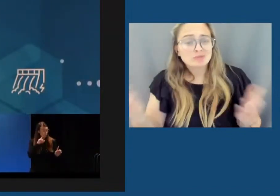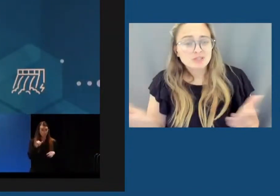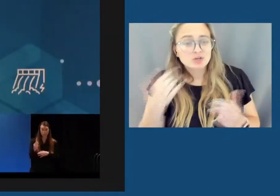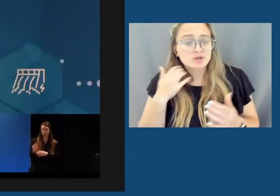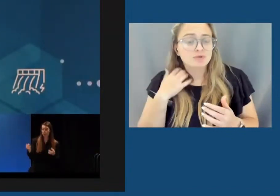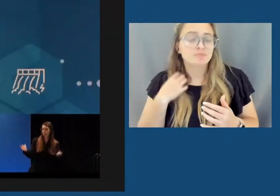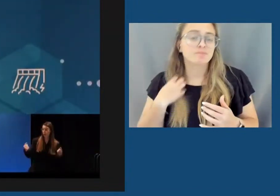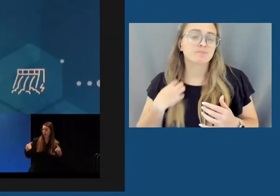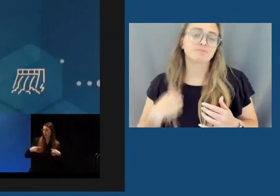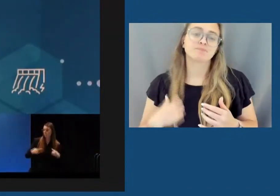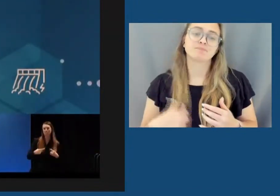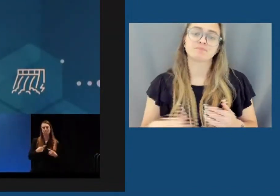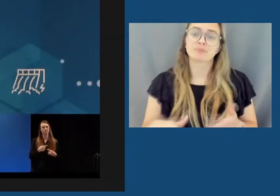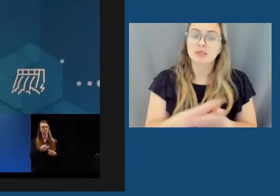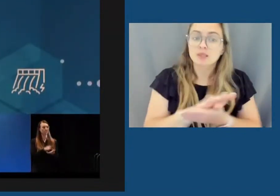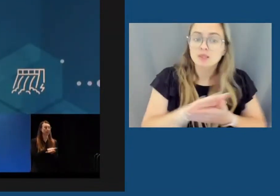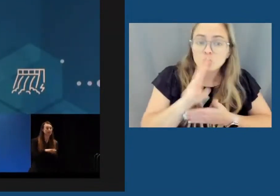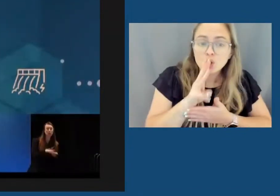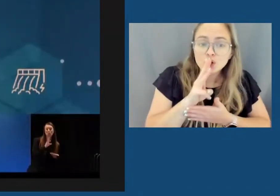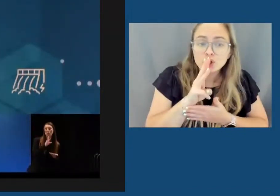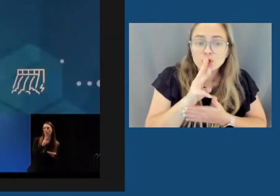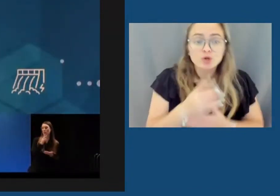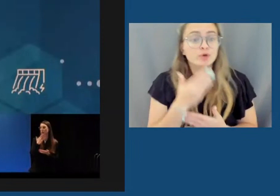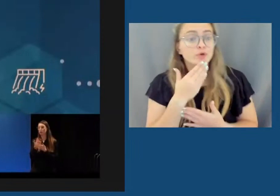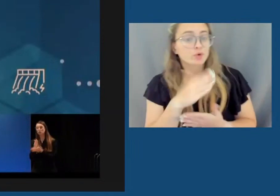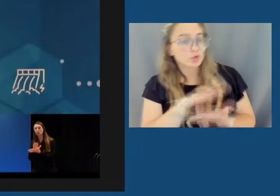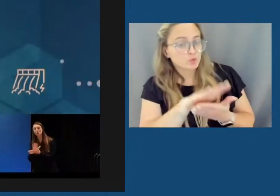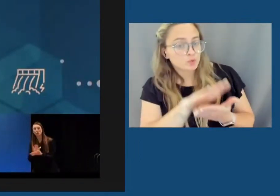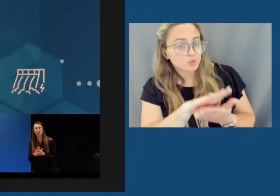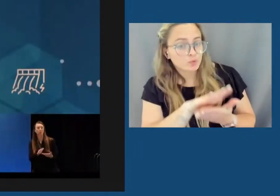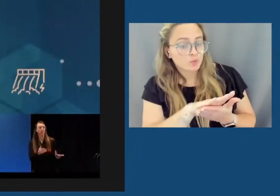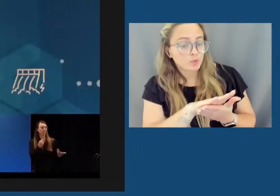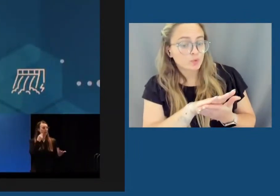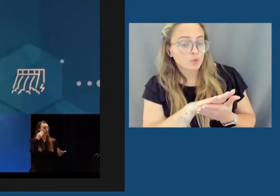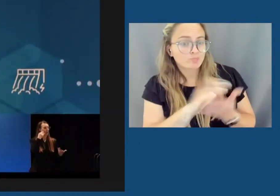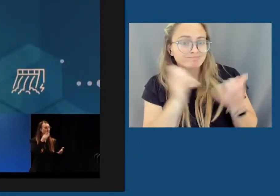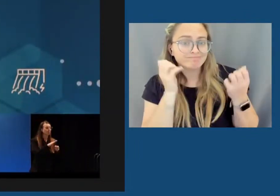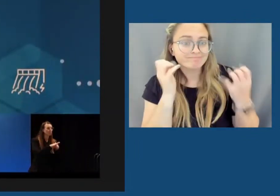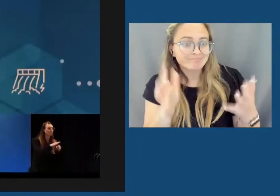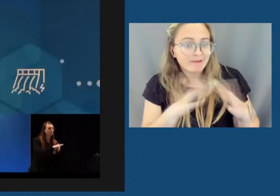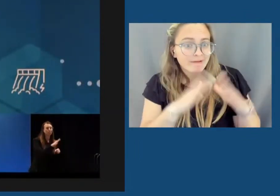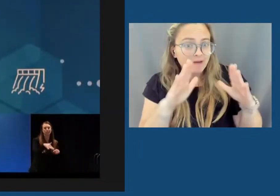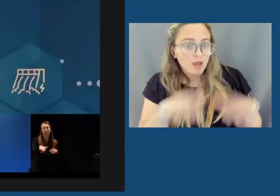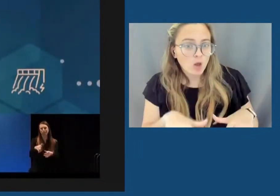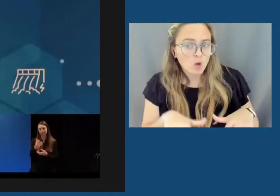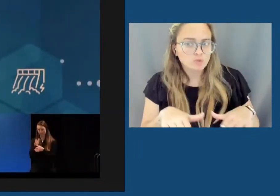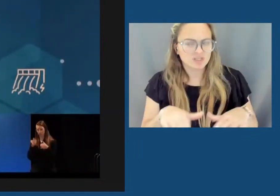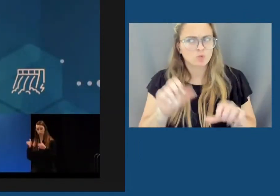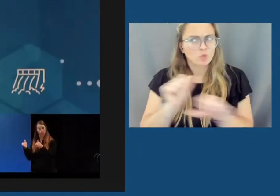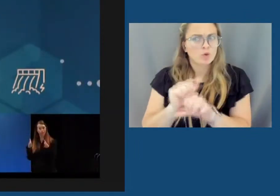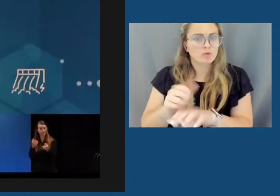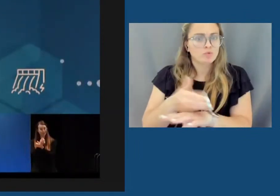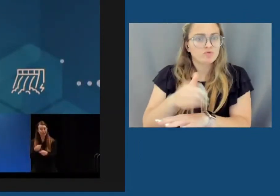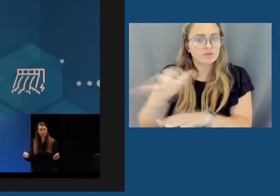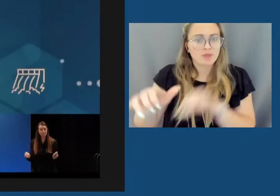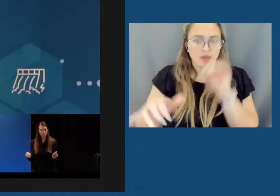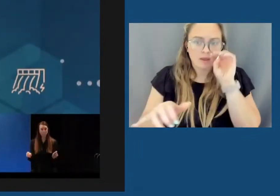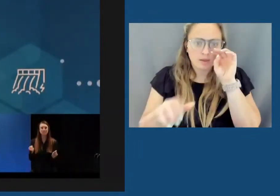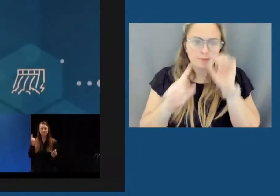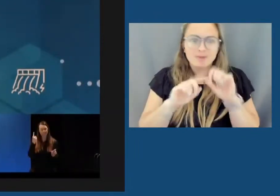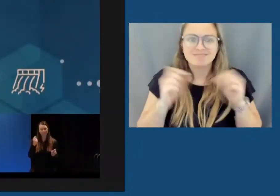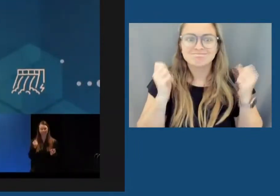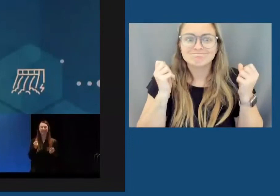water, good schools, plentiful housing, working on that, safe streets, but also lots and lots and lots of